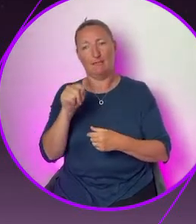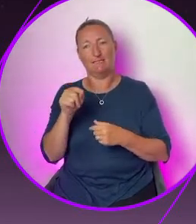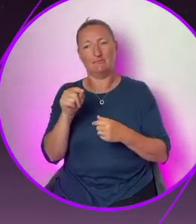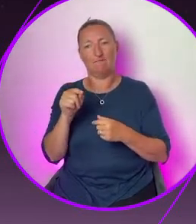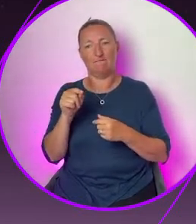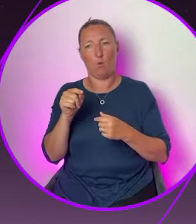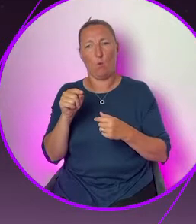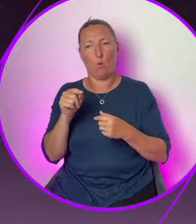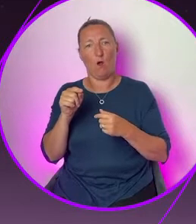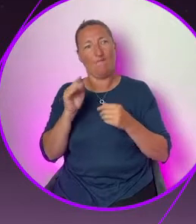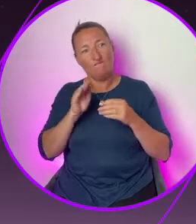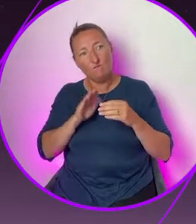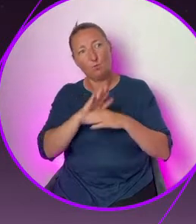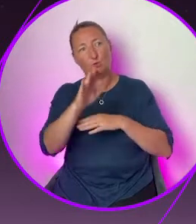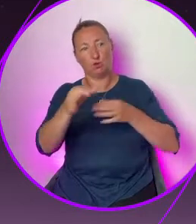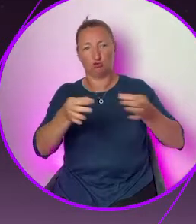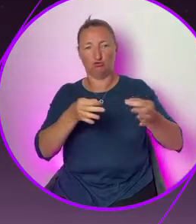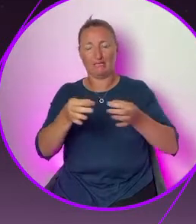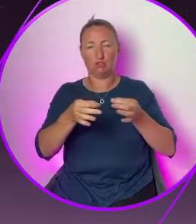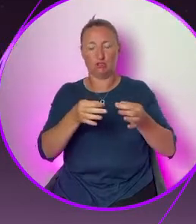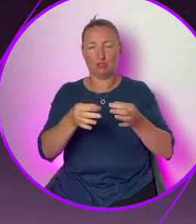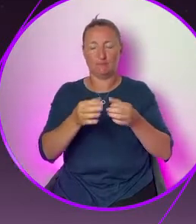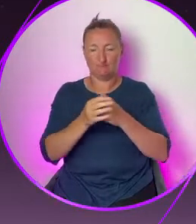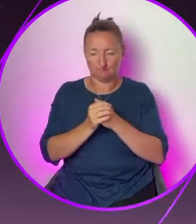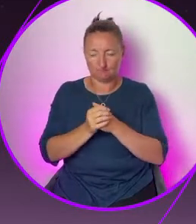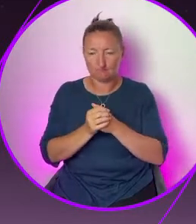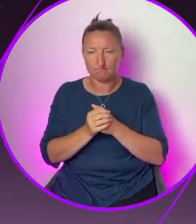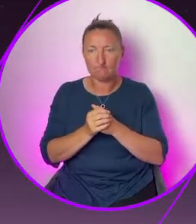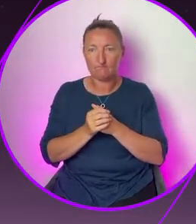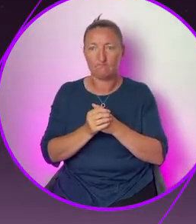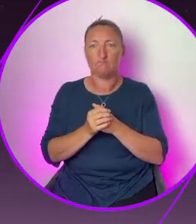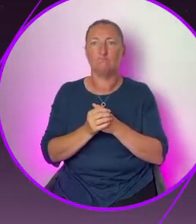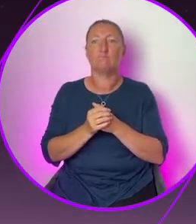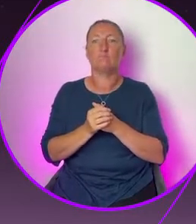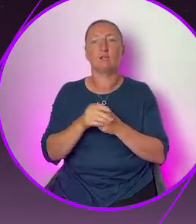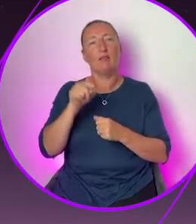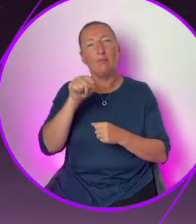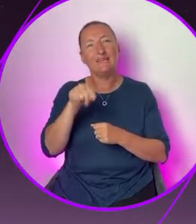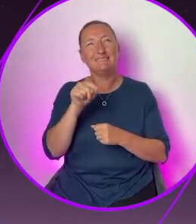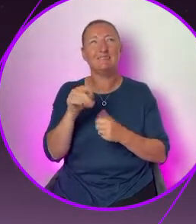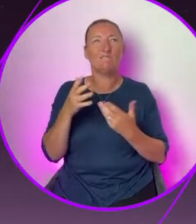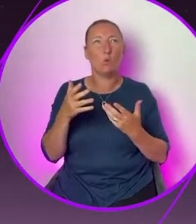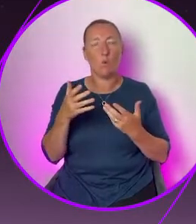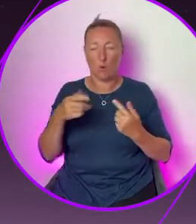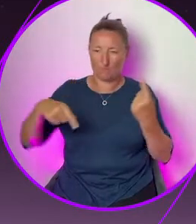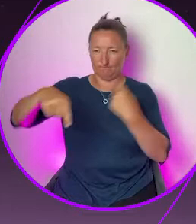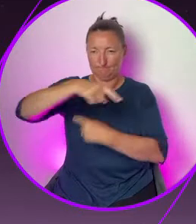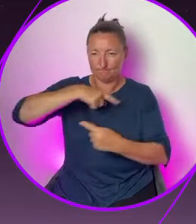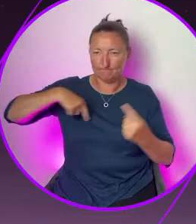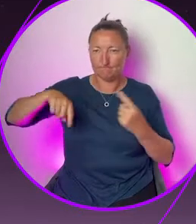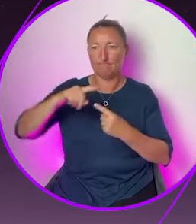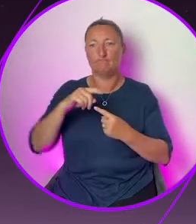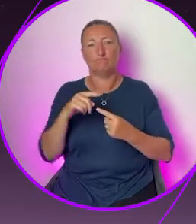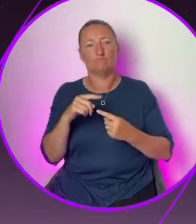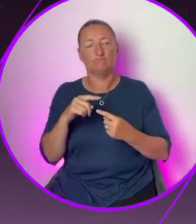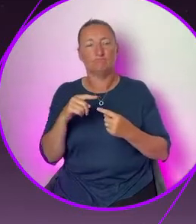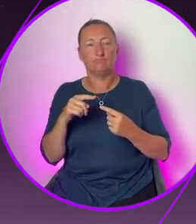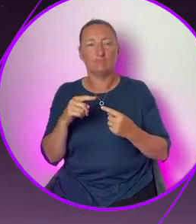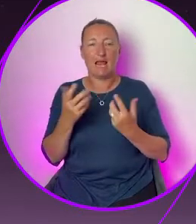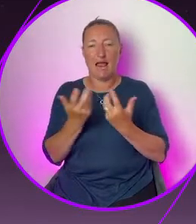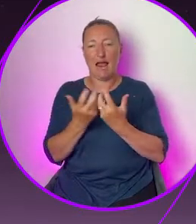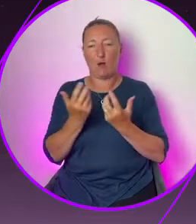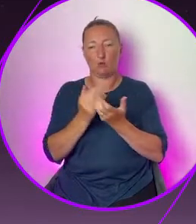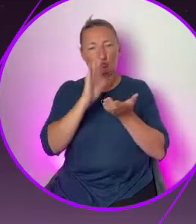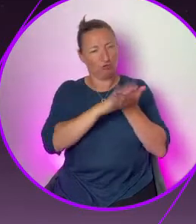years ago to do precisely that, to help or to articulate references,